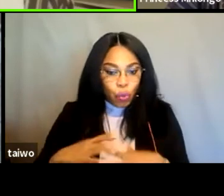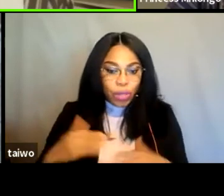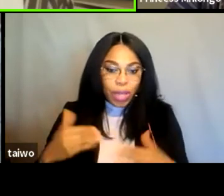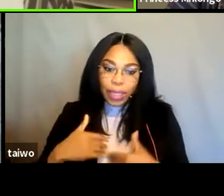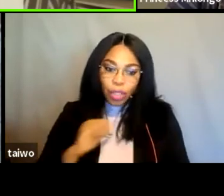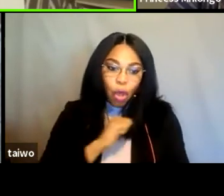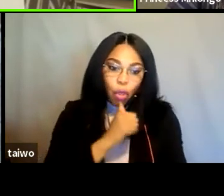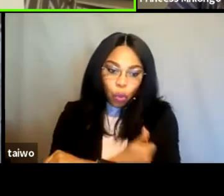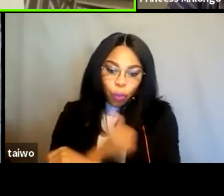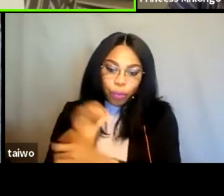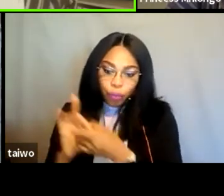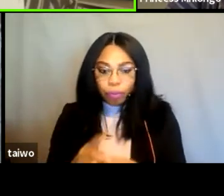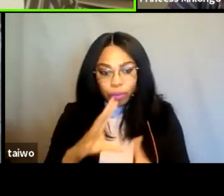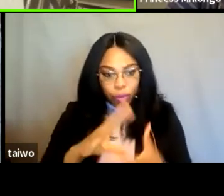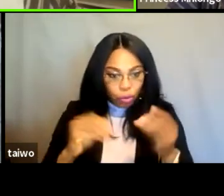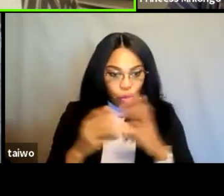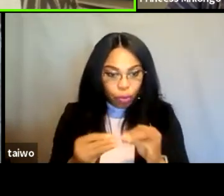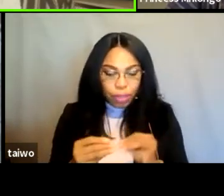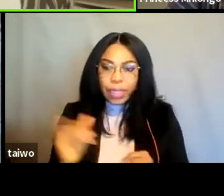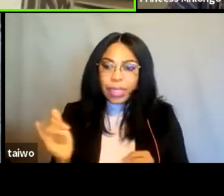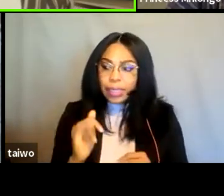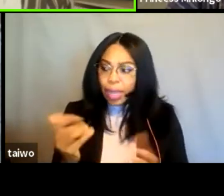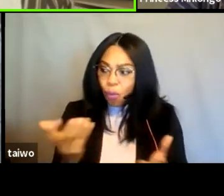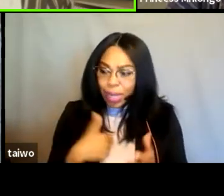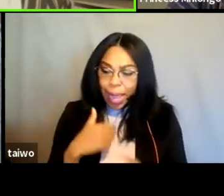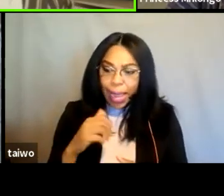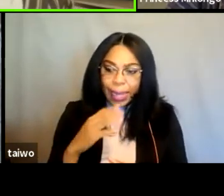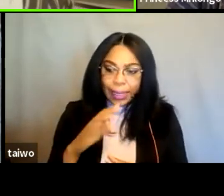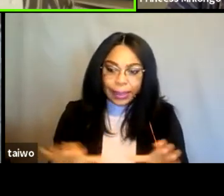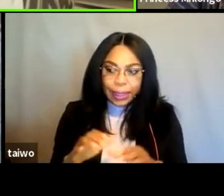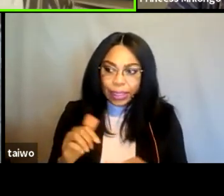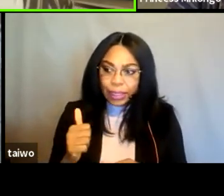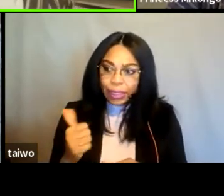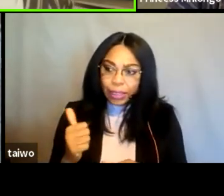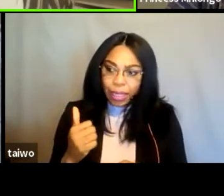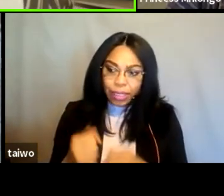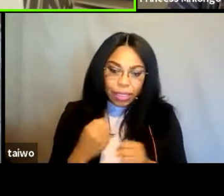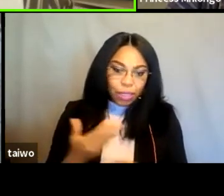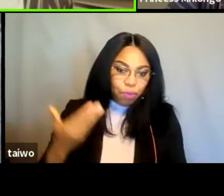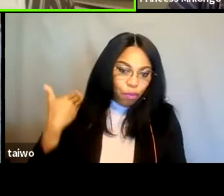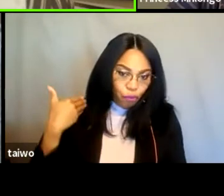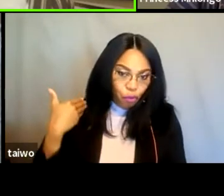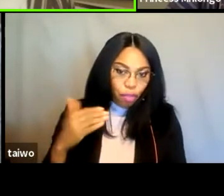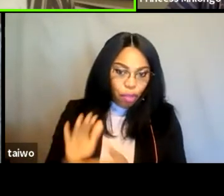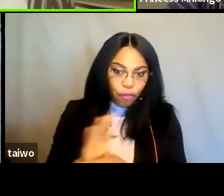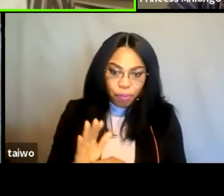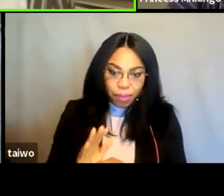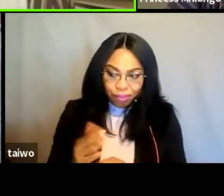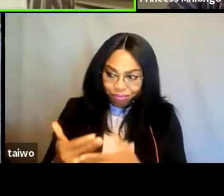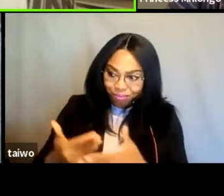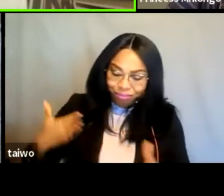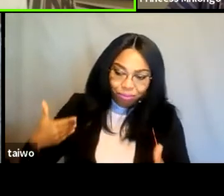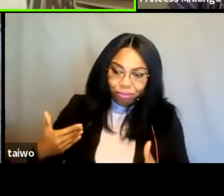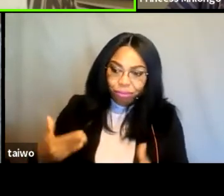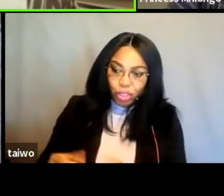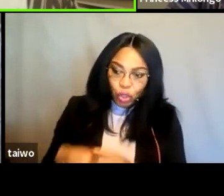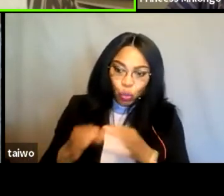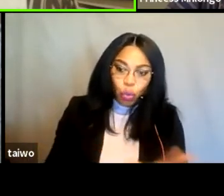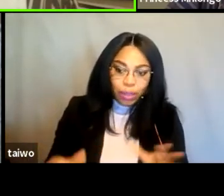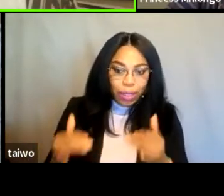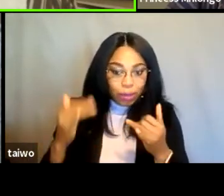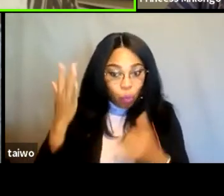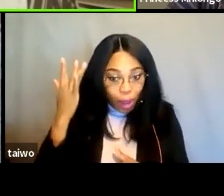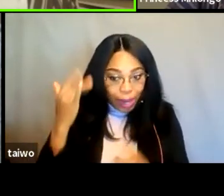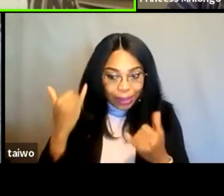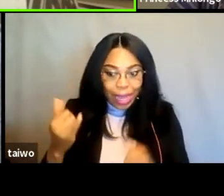it's almost like what I did for 10 years before that film came along does not matter, because now it's been told by